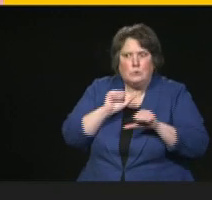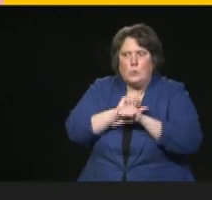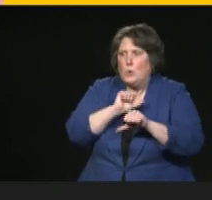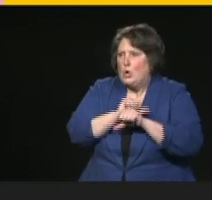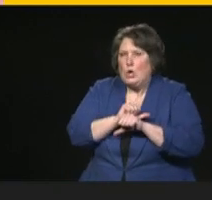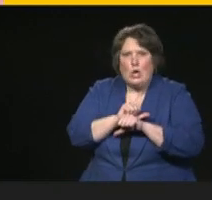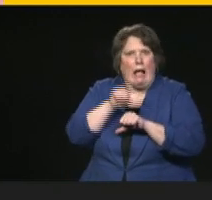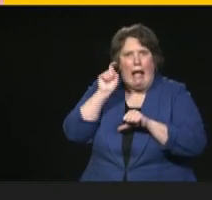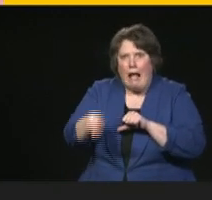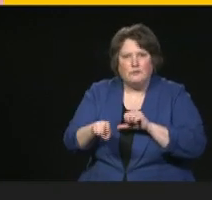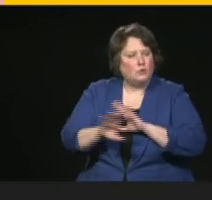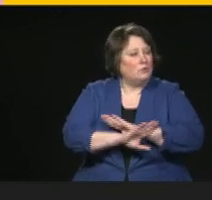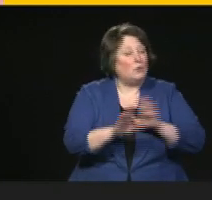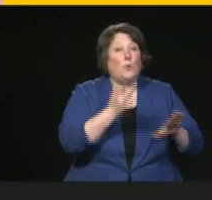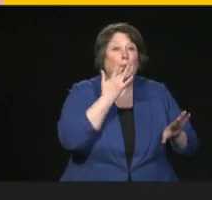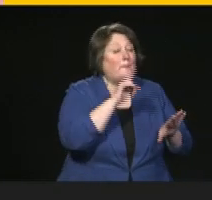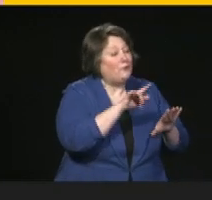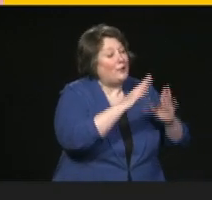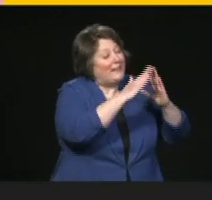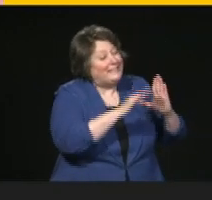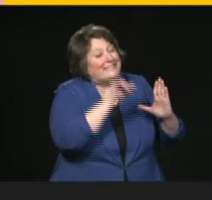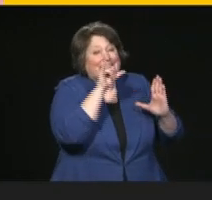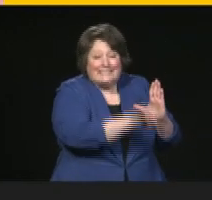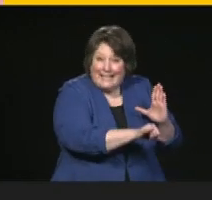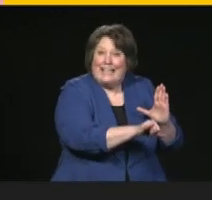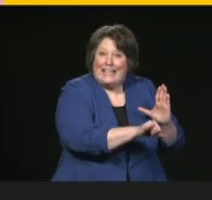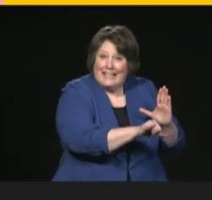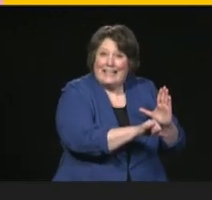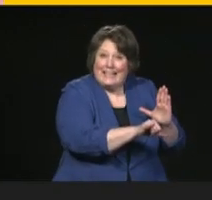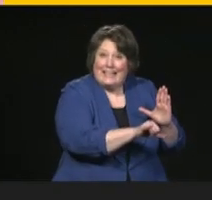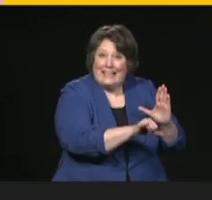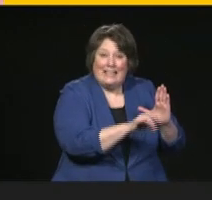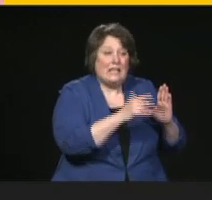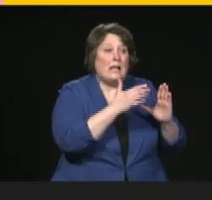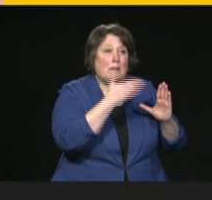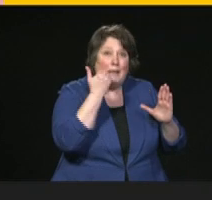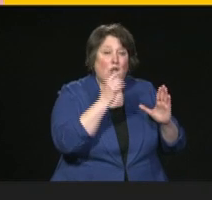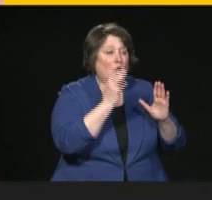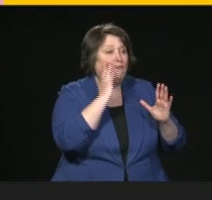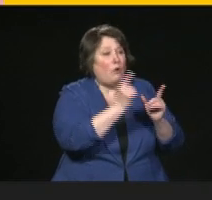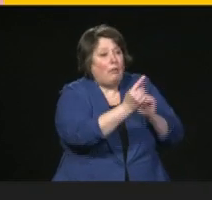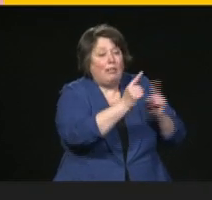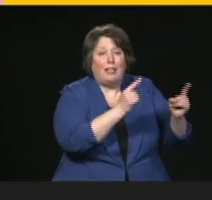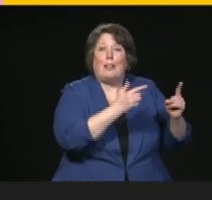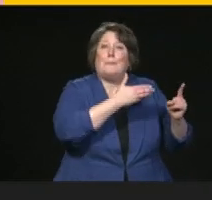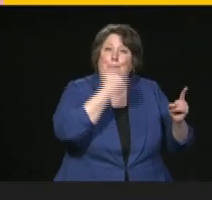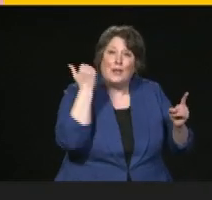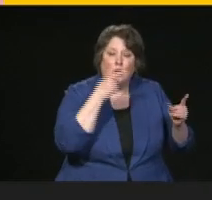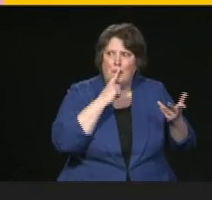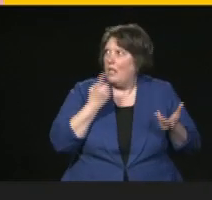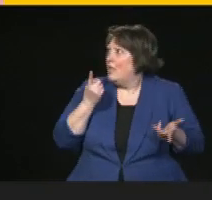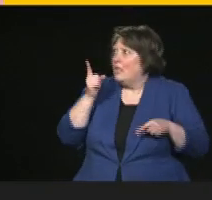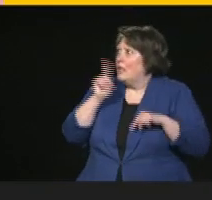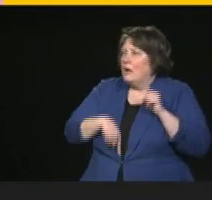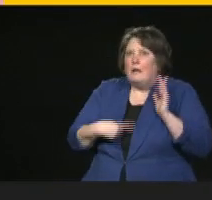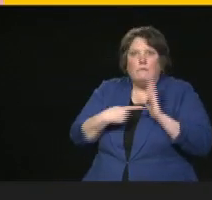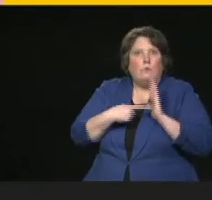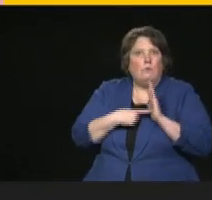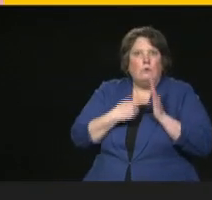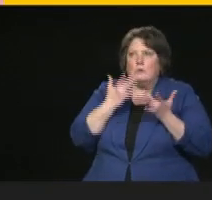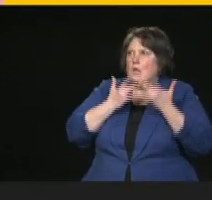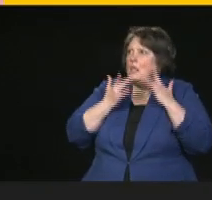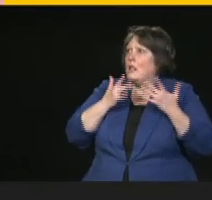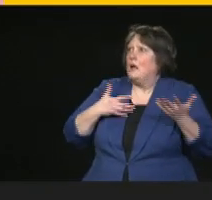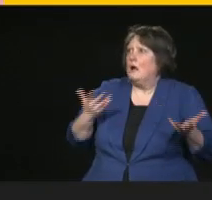necessary action of social distancing and of staying home if they were unwell, if their